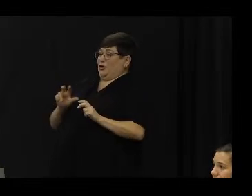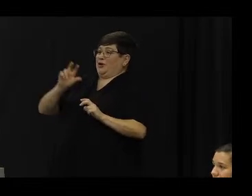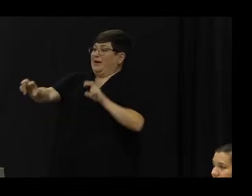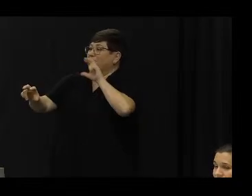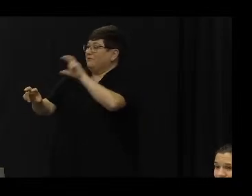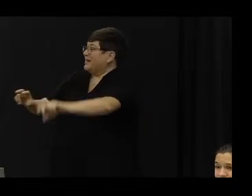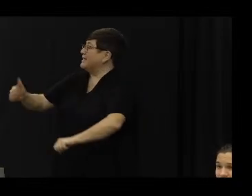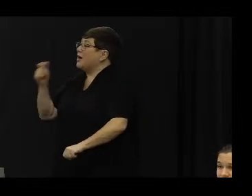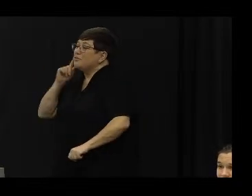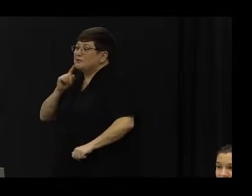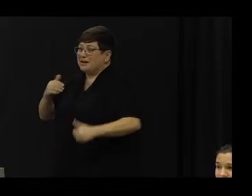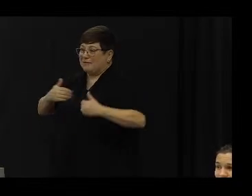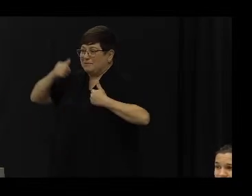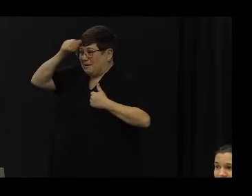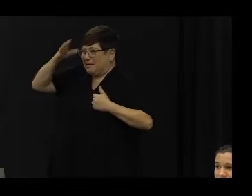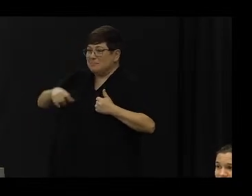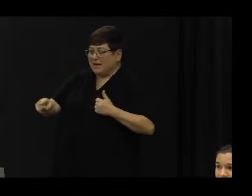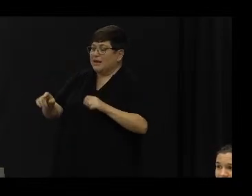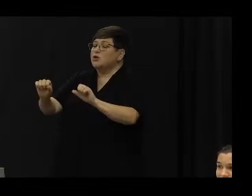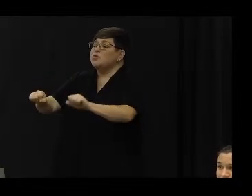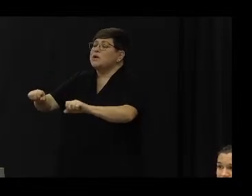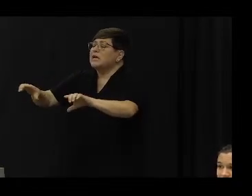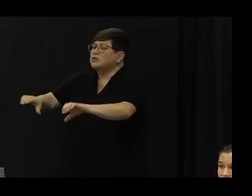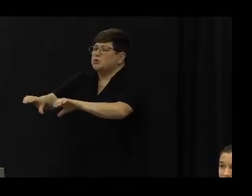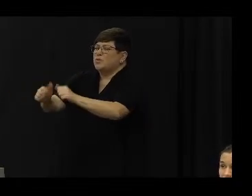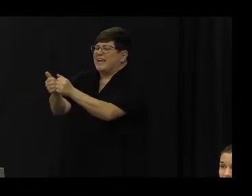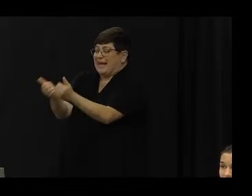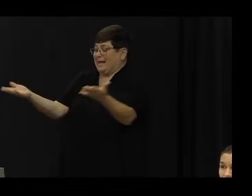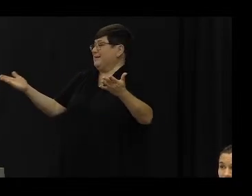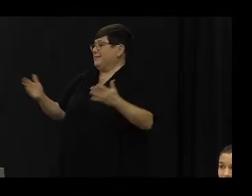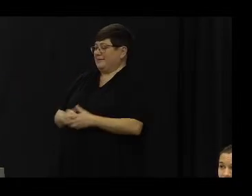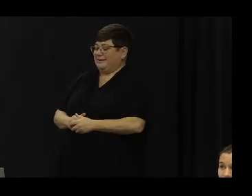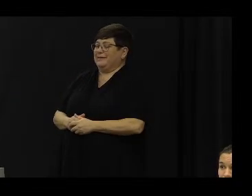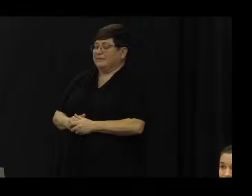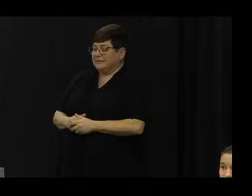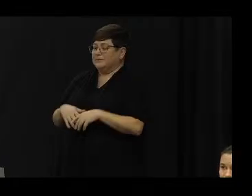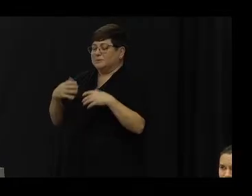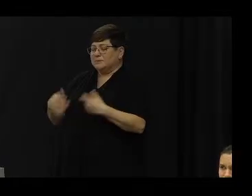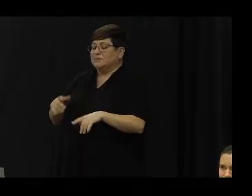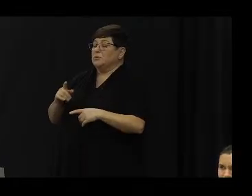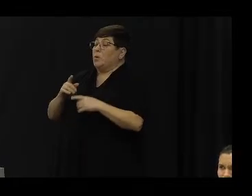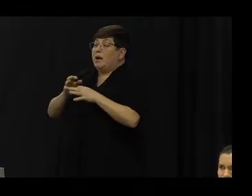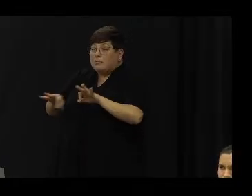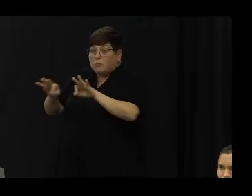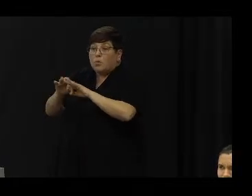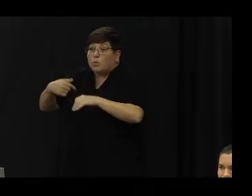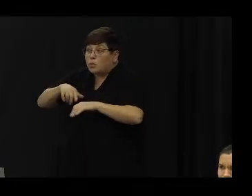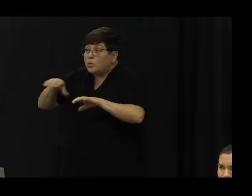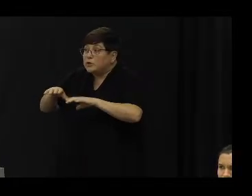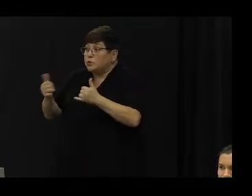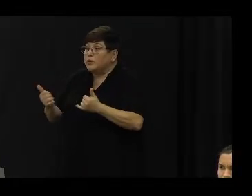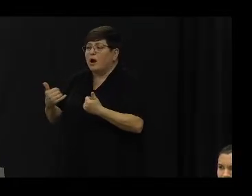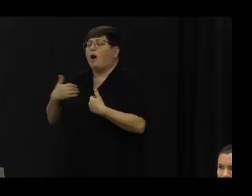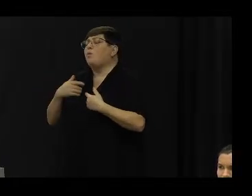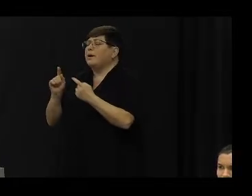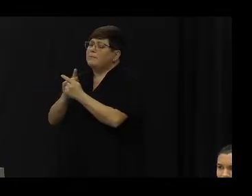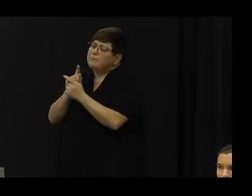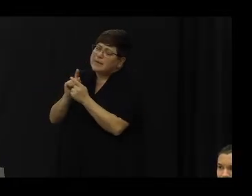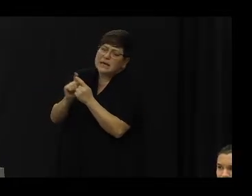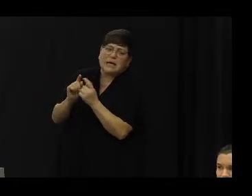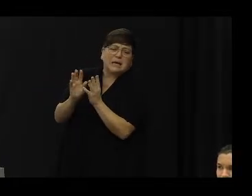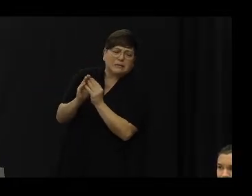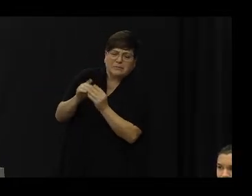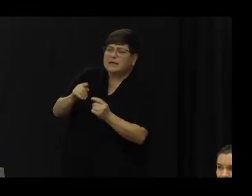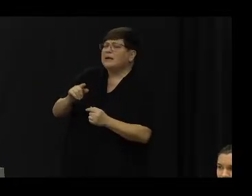that they can do anything. And so it's so important what we do here. Yes, we meet and we have bylaws and we have all